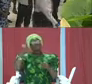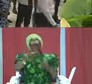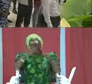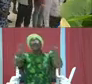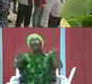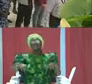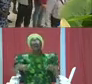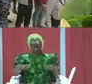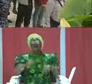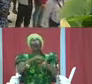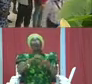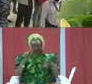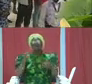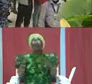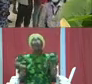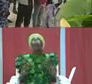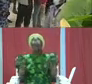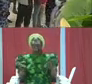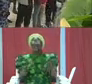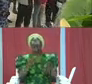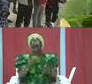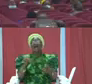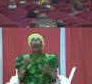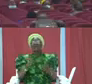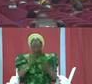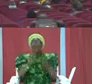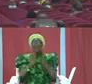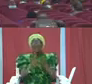here and in all the viewing centers.